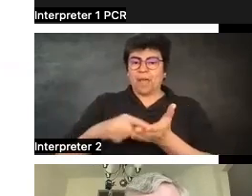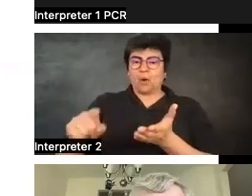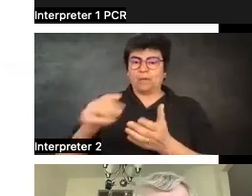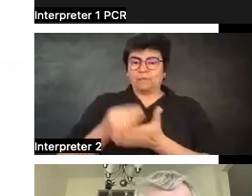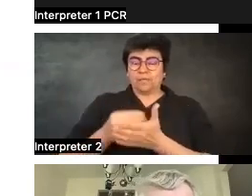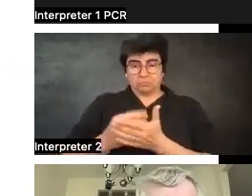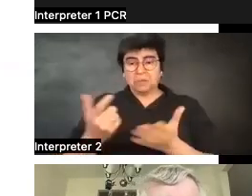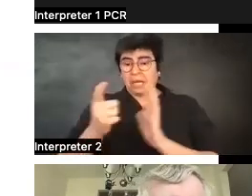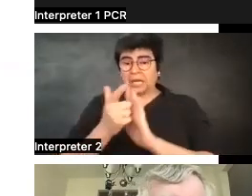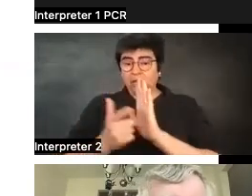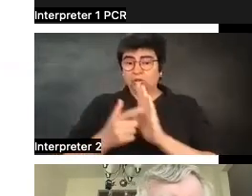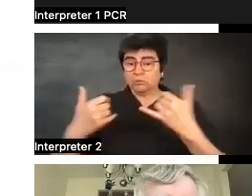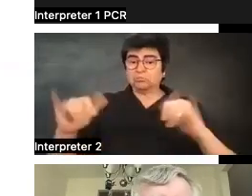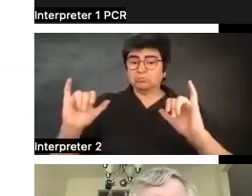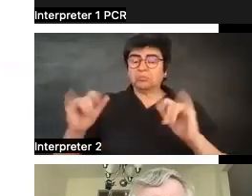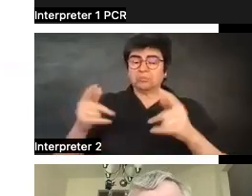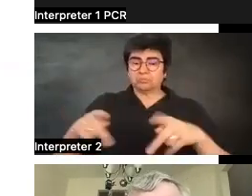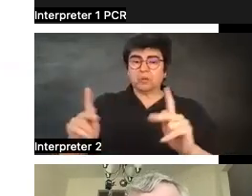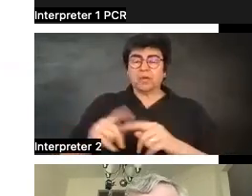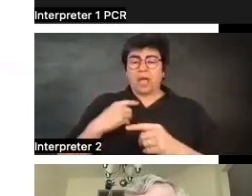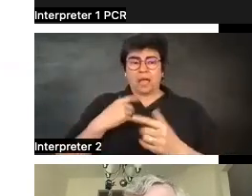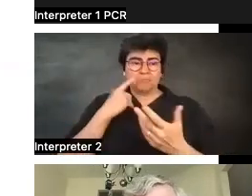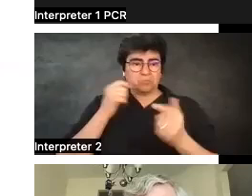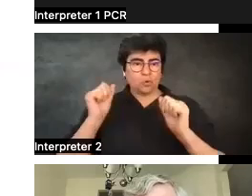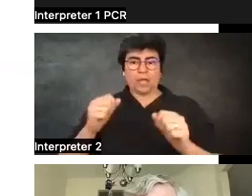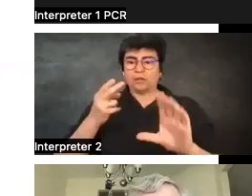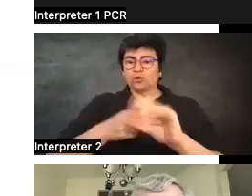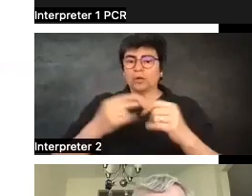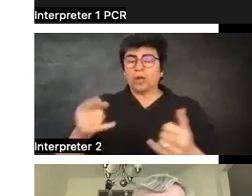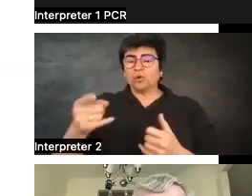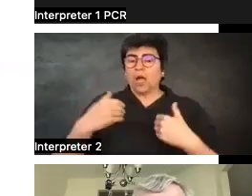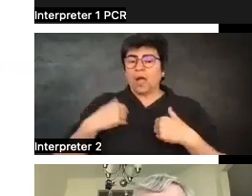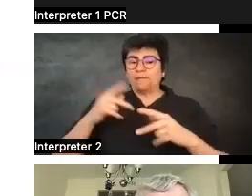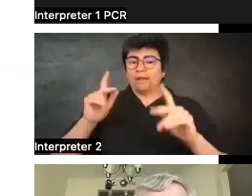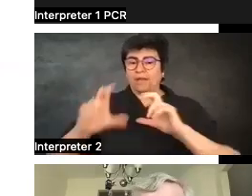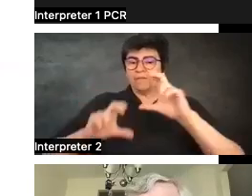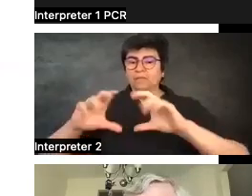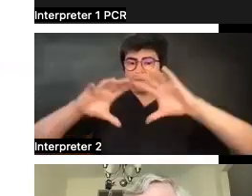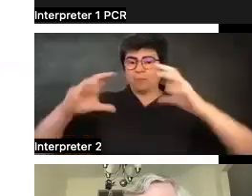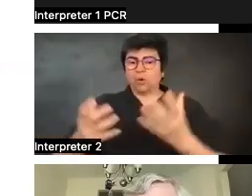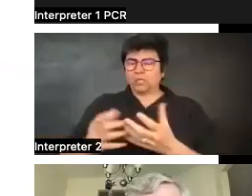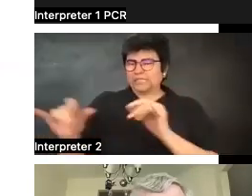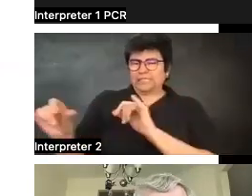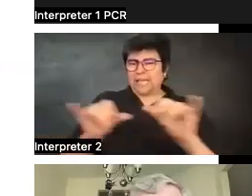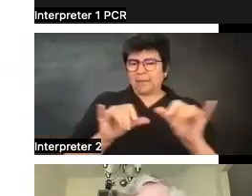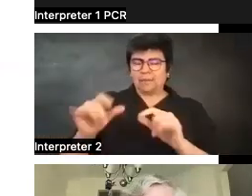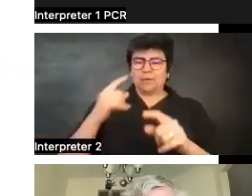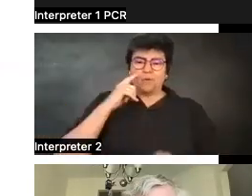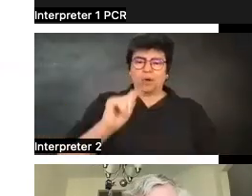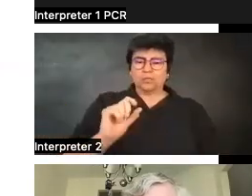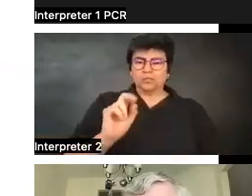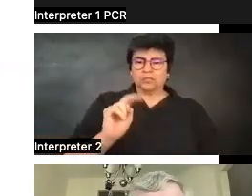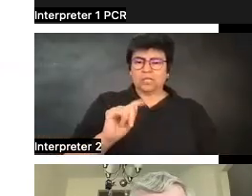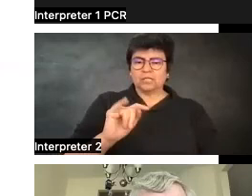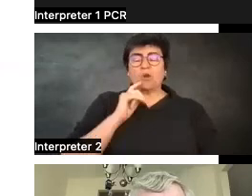now. Most providers offer them. You have an investment pool, which is invested very similar to that of a tontine or the